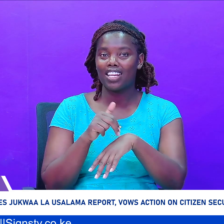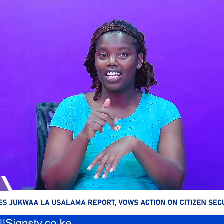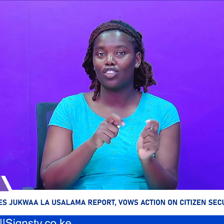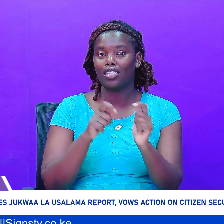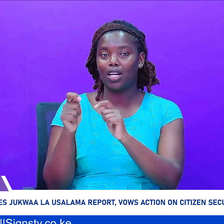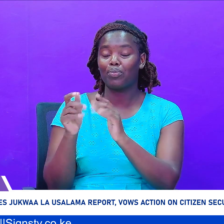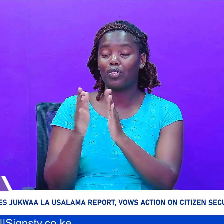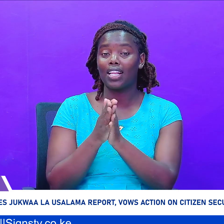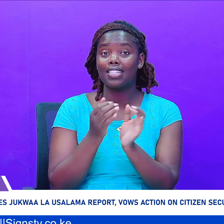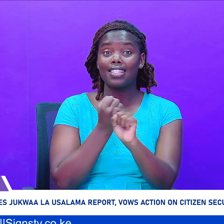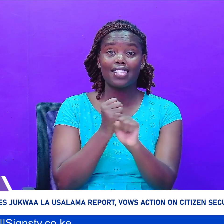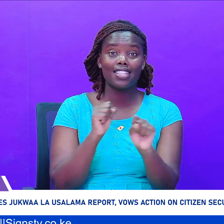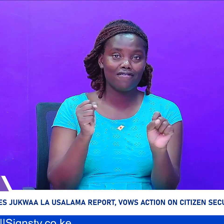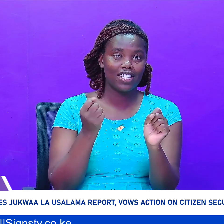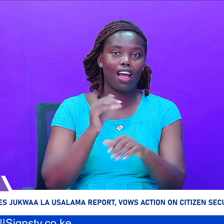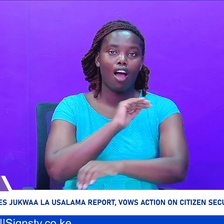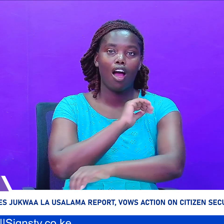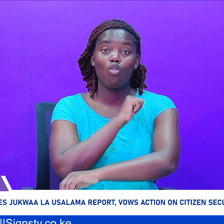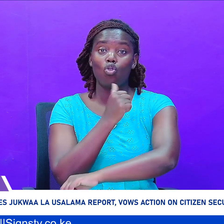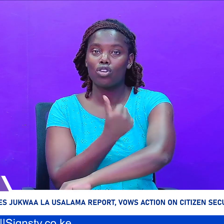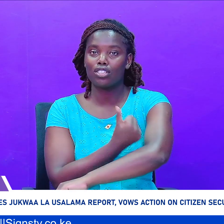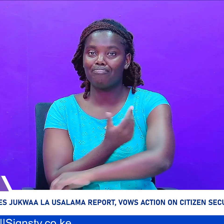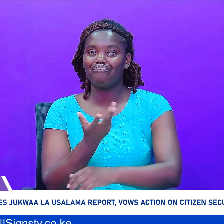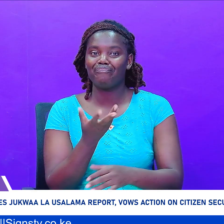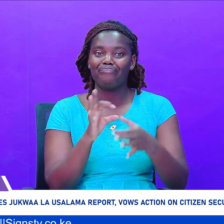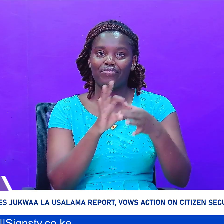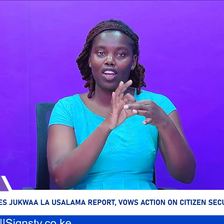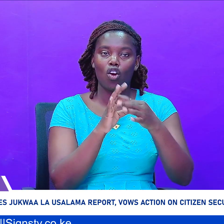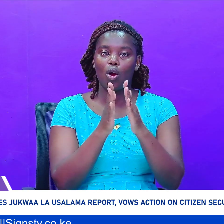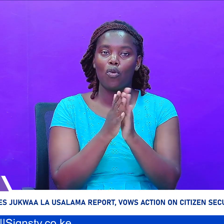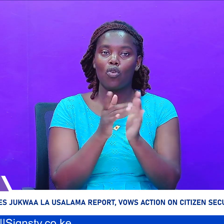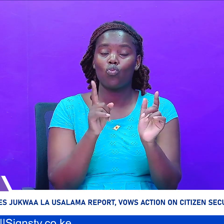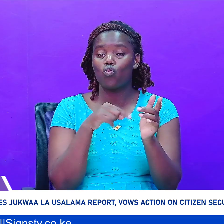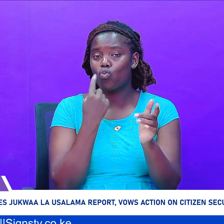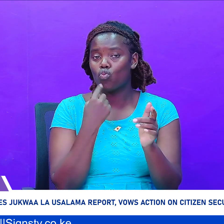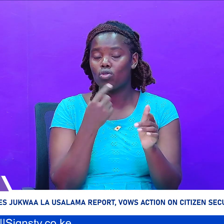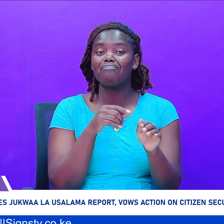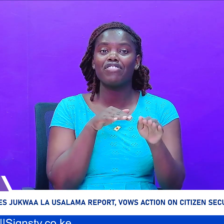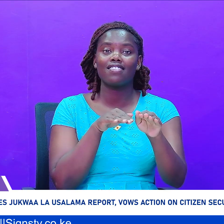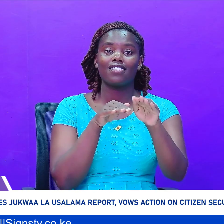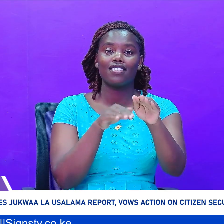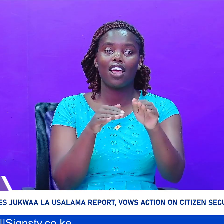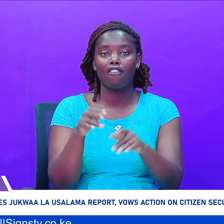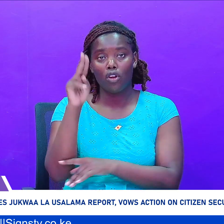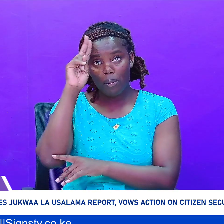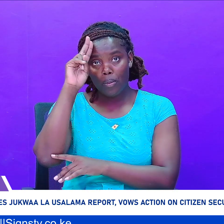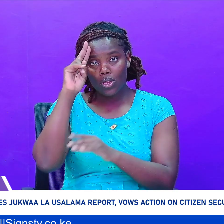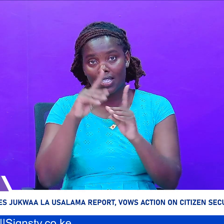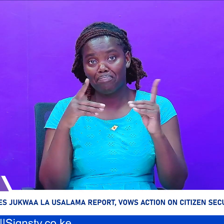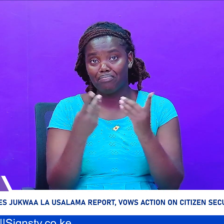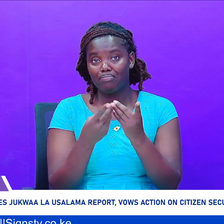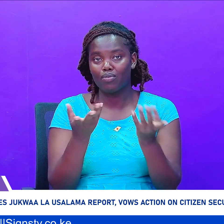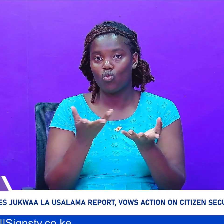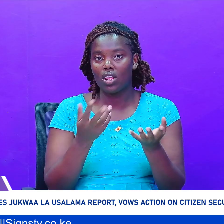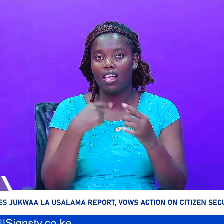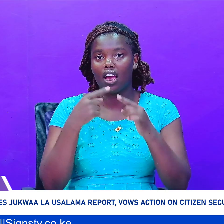And on to our next news. The National Transport and Safety Authority, NTSA, in collaboration with the Traffic Department,